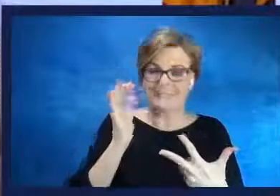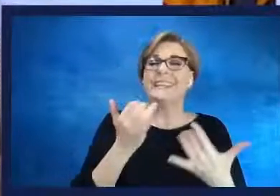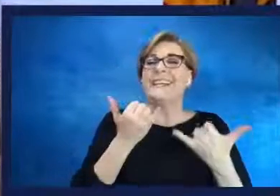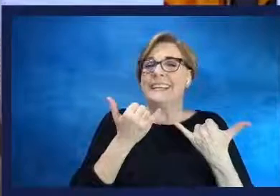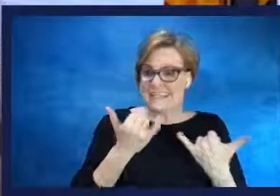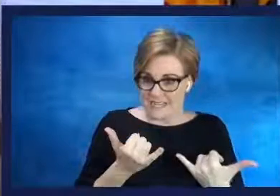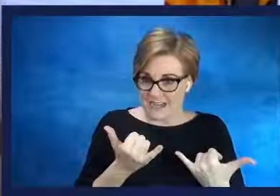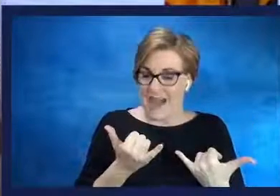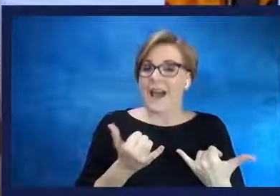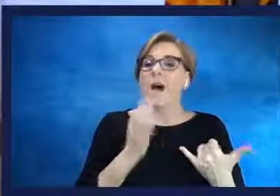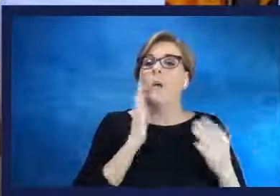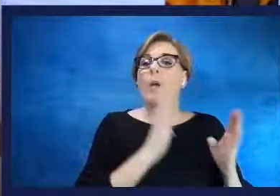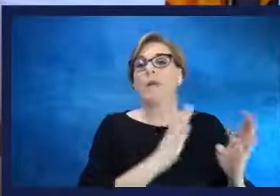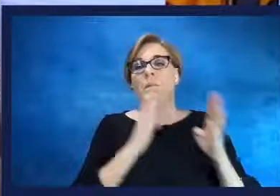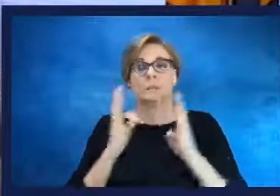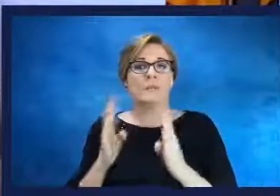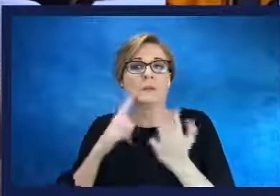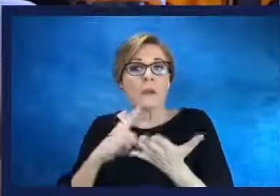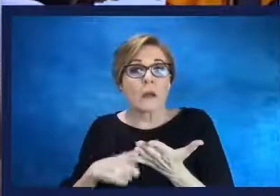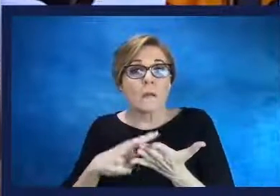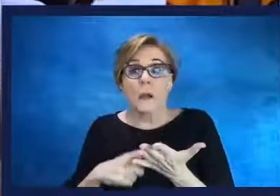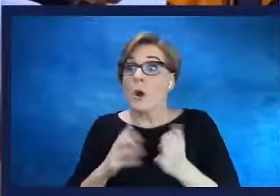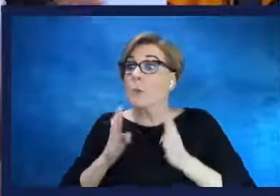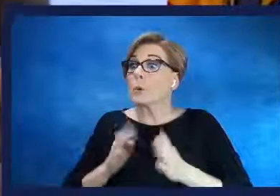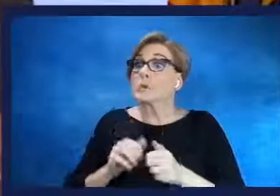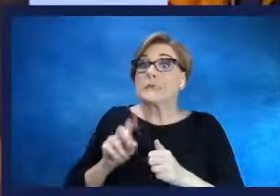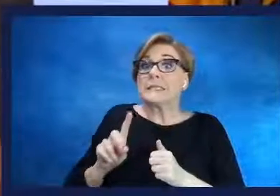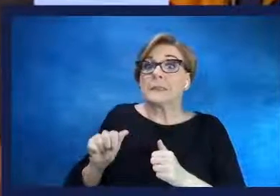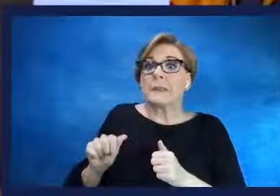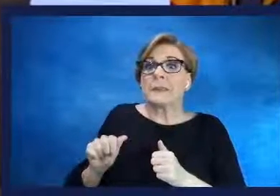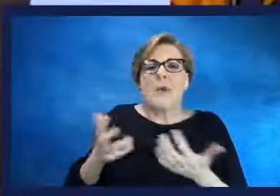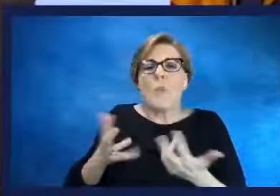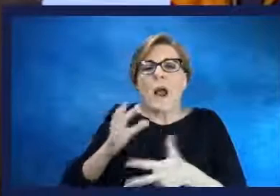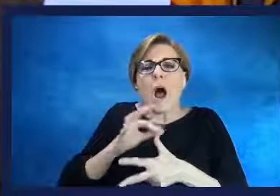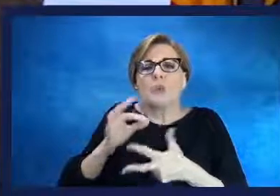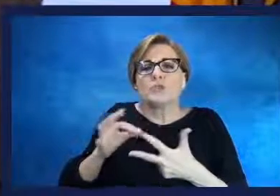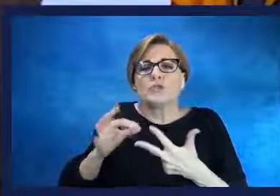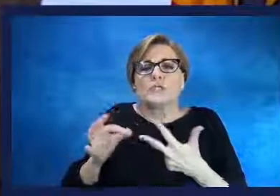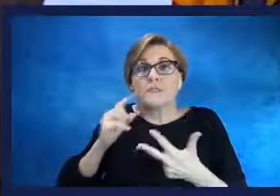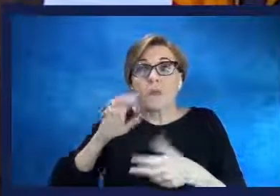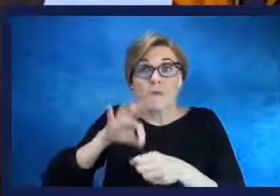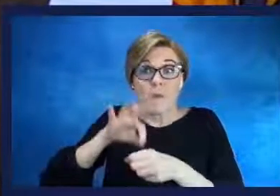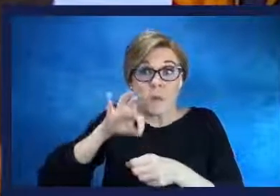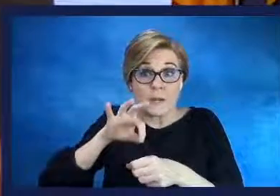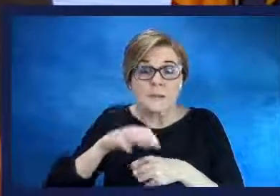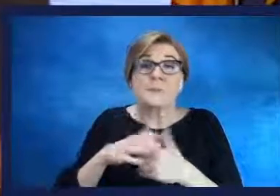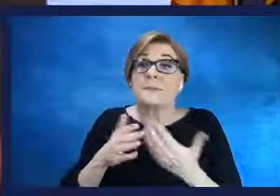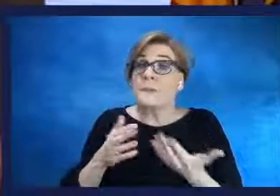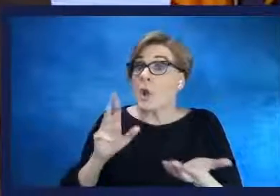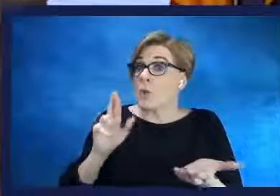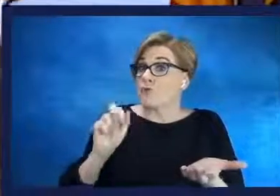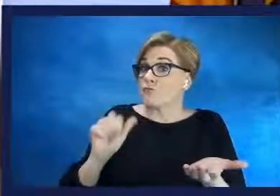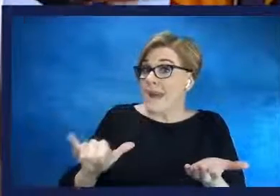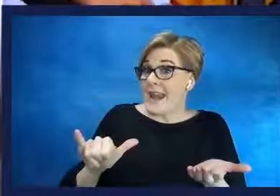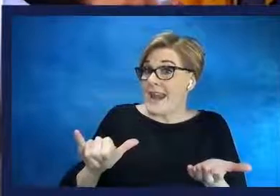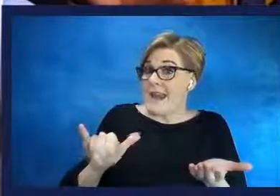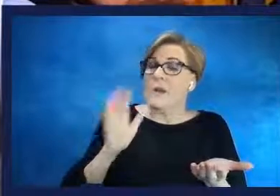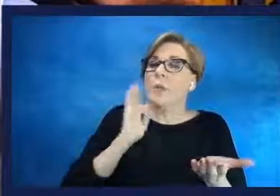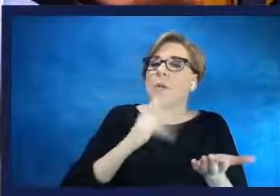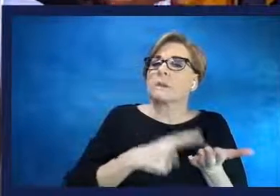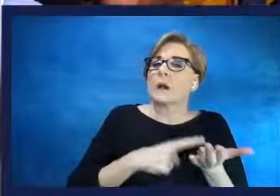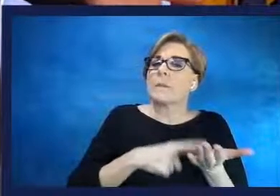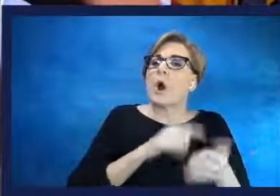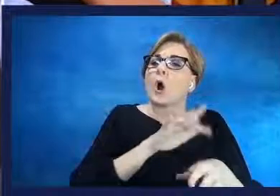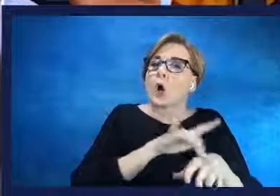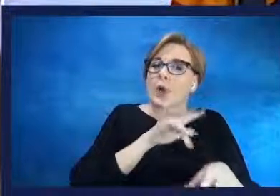options that a voter with a disability has through the early voting process. So I'm going to let Ray cover that, and I'm going to go get ready to